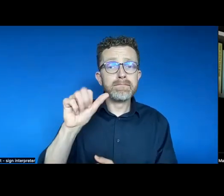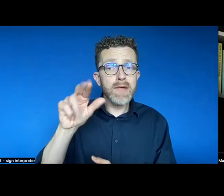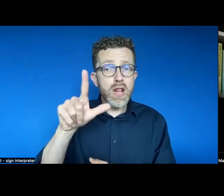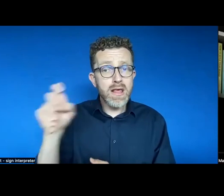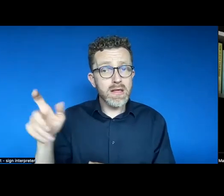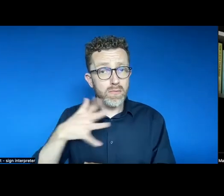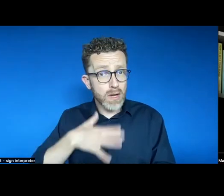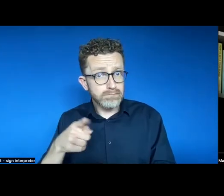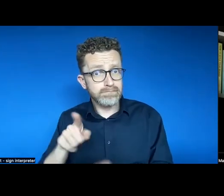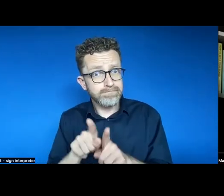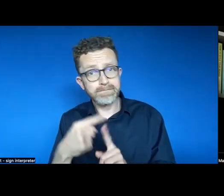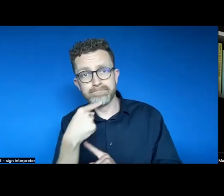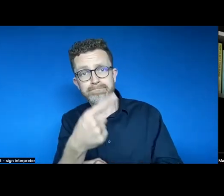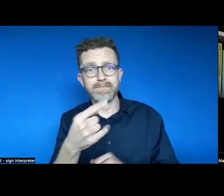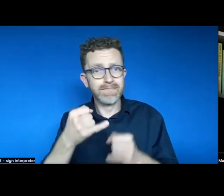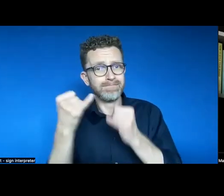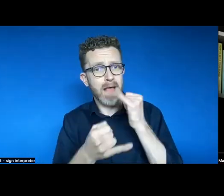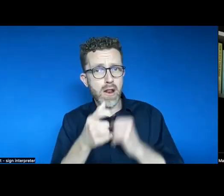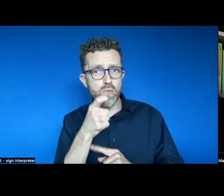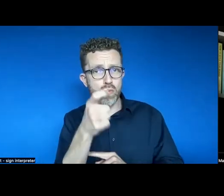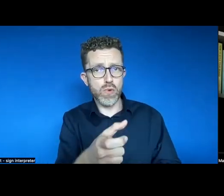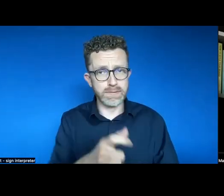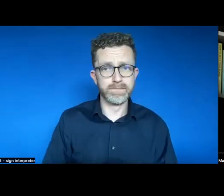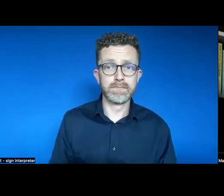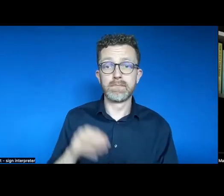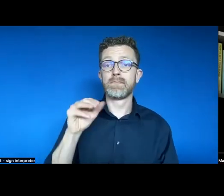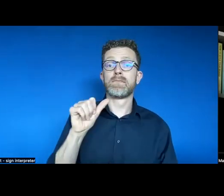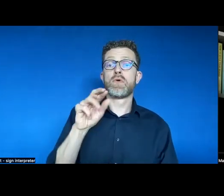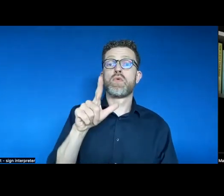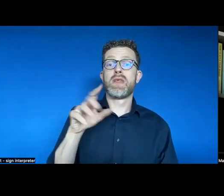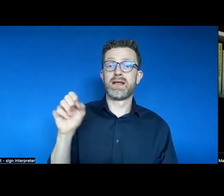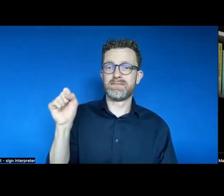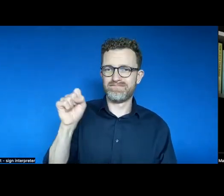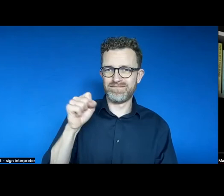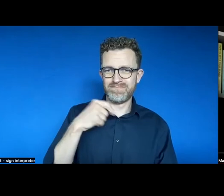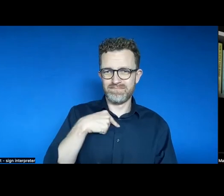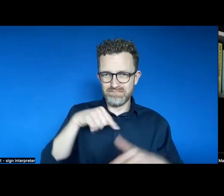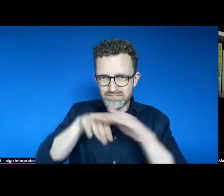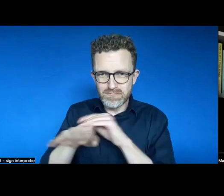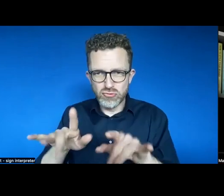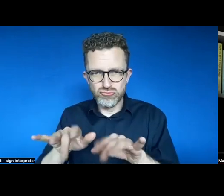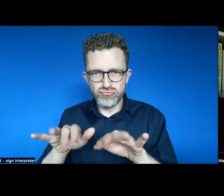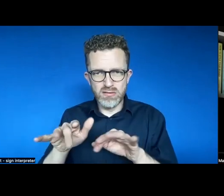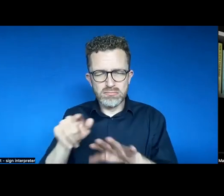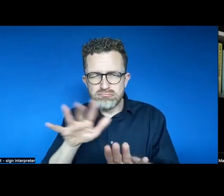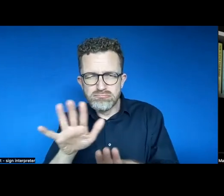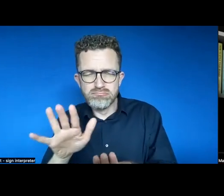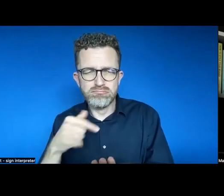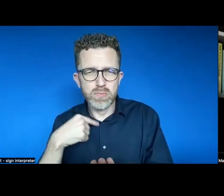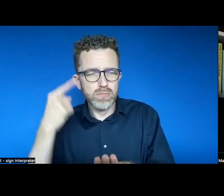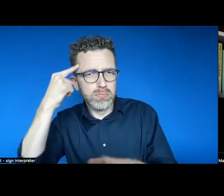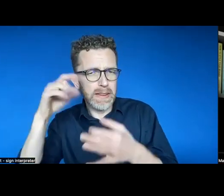would have time, but just a huge thanks to ENIL and DRI for your work. This is incredibly important,